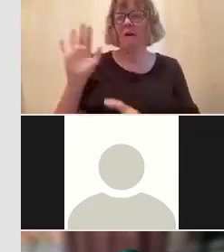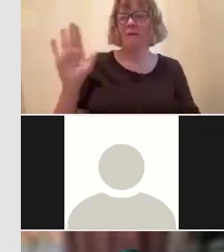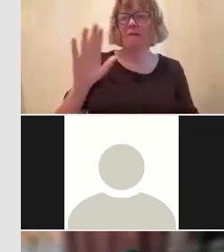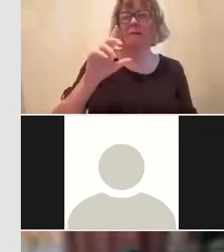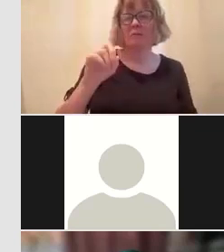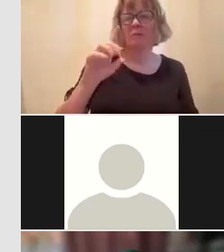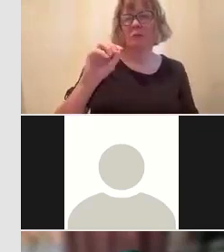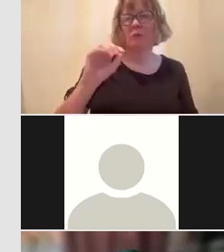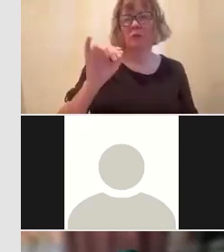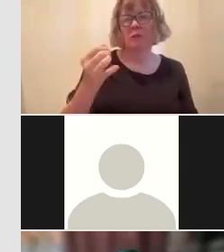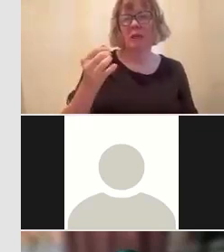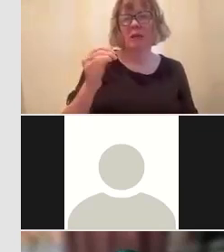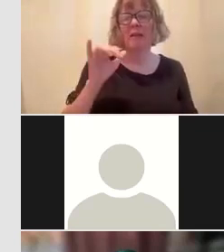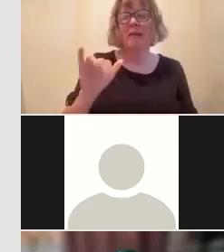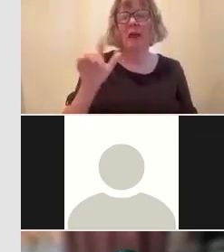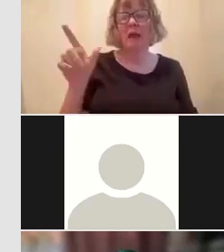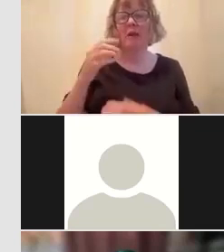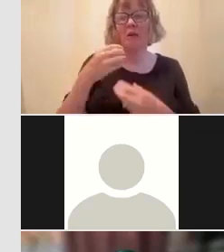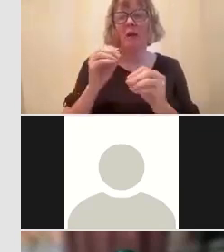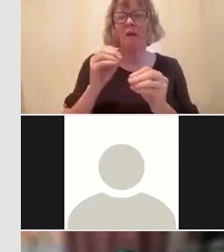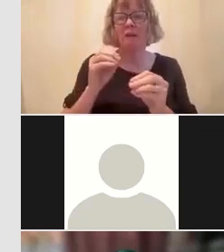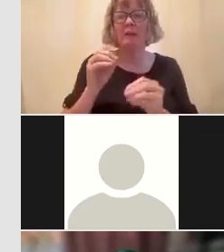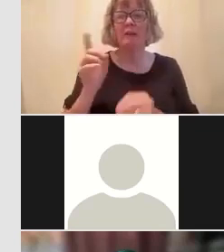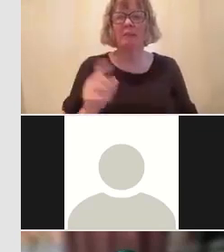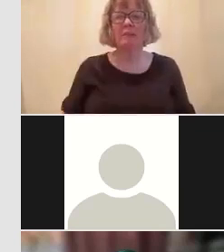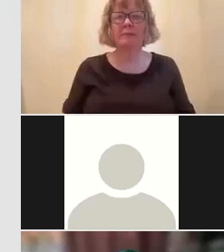Justice, Office of Violence Against Women.